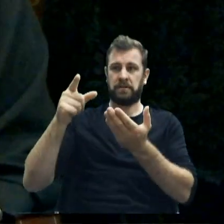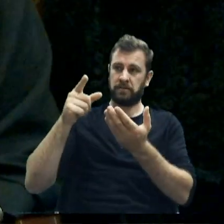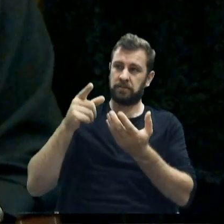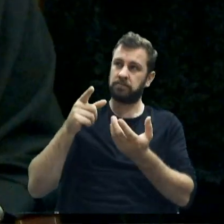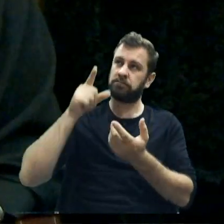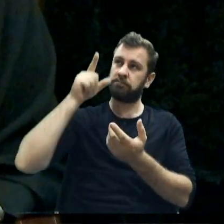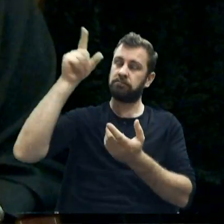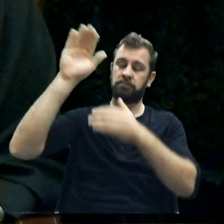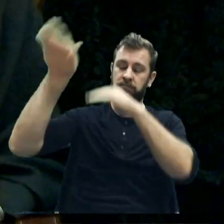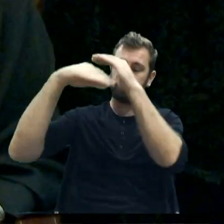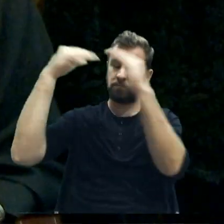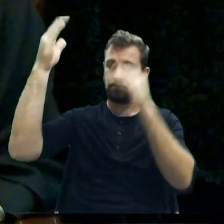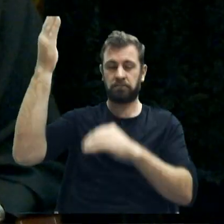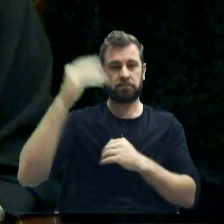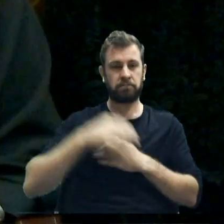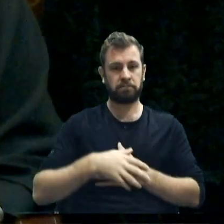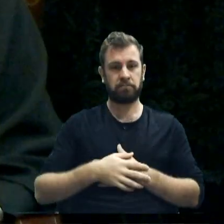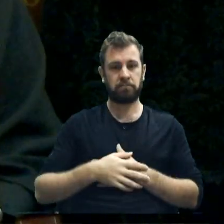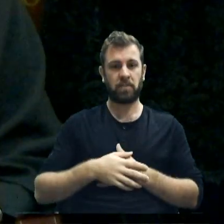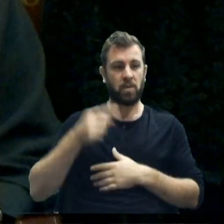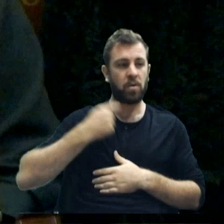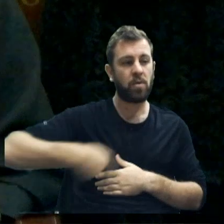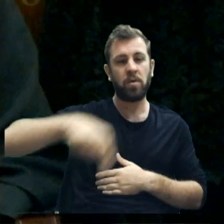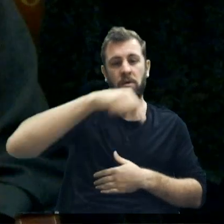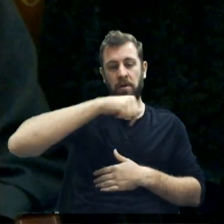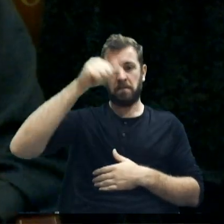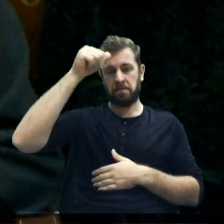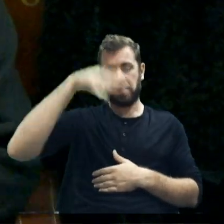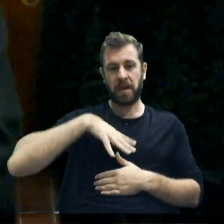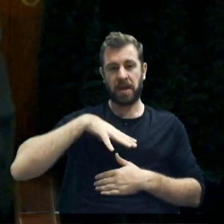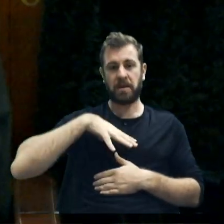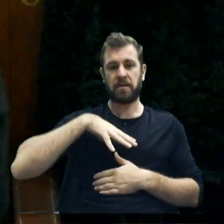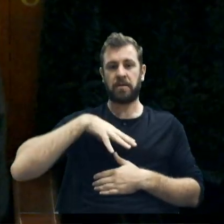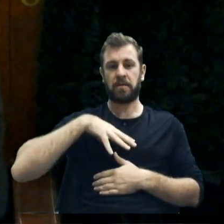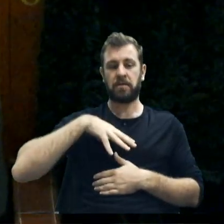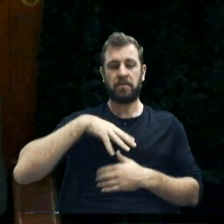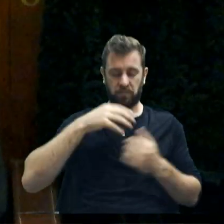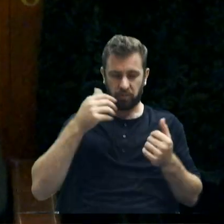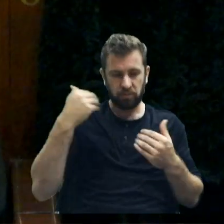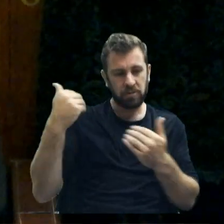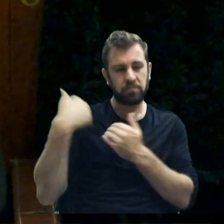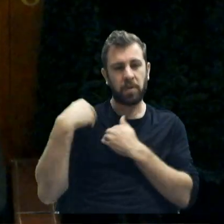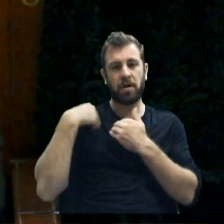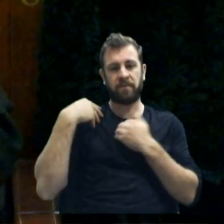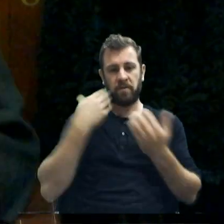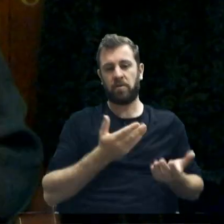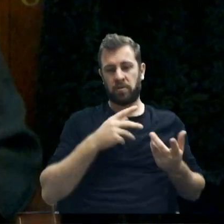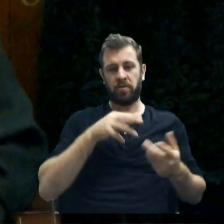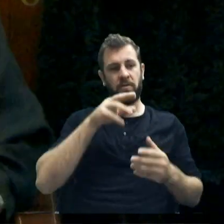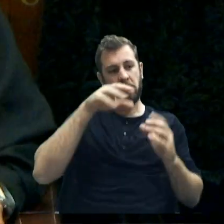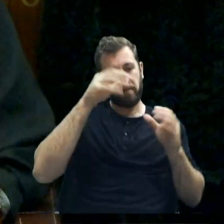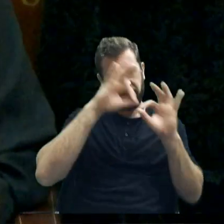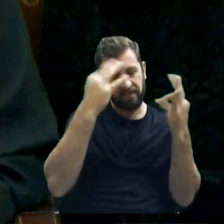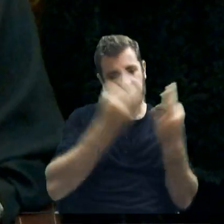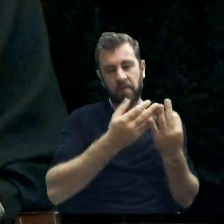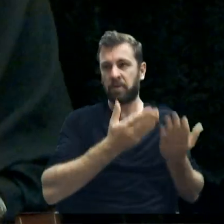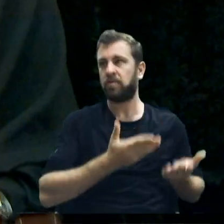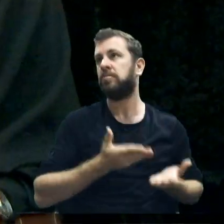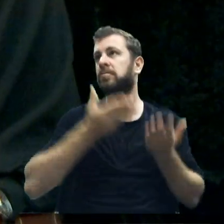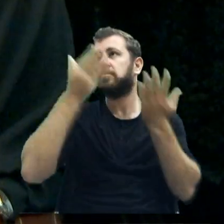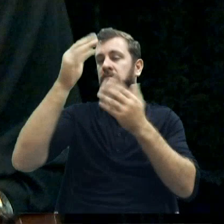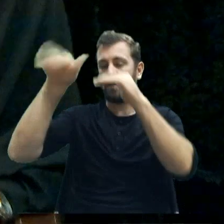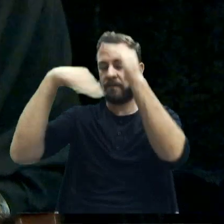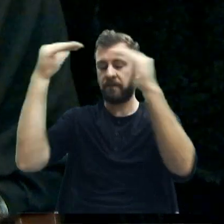We as men inside the homes are responsible for taking my family to heaven. Not me, I'll give you supporting verses of the